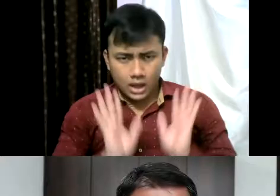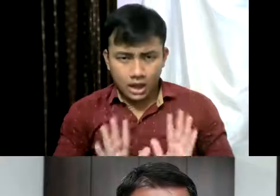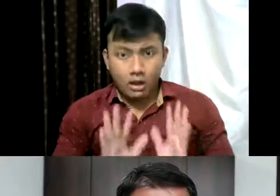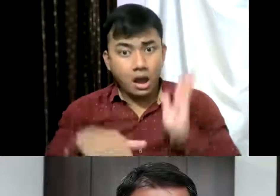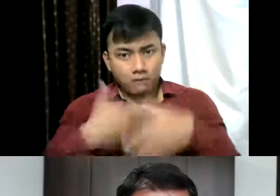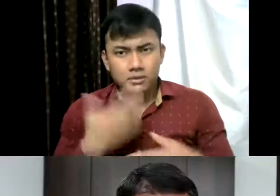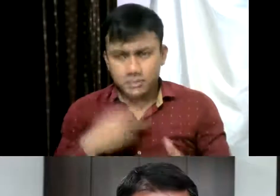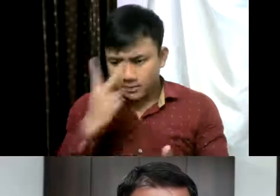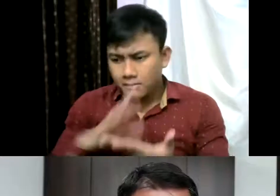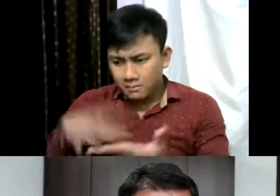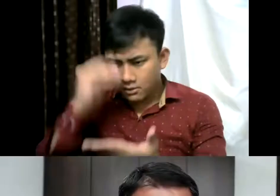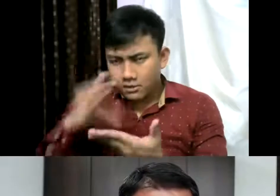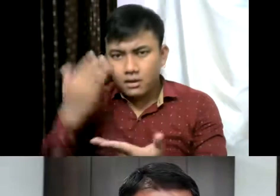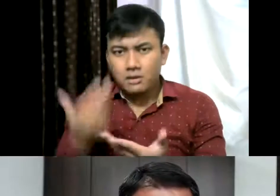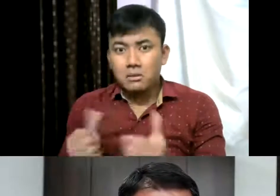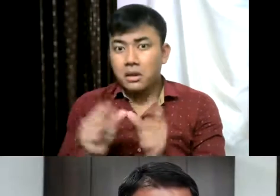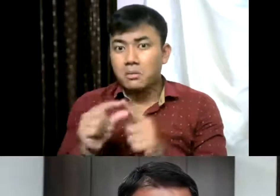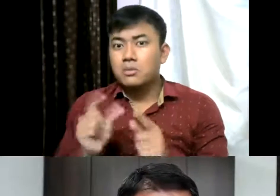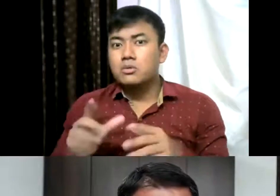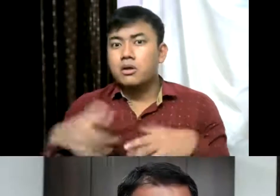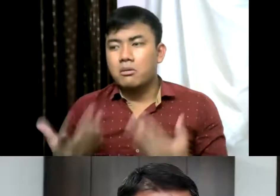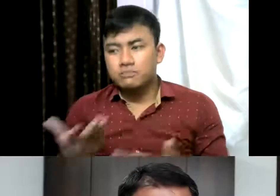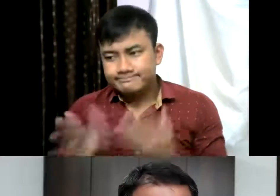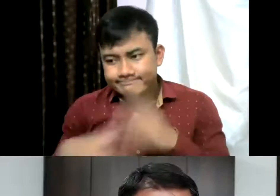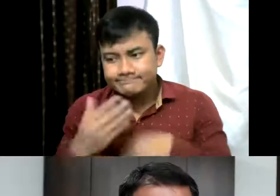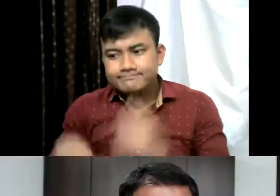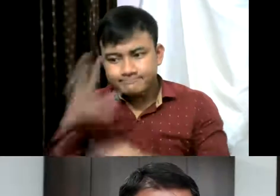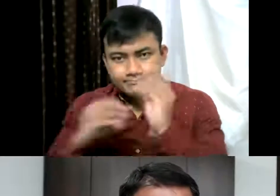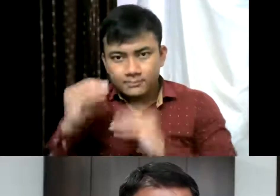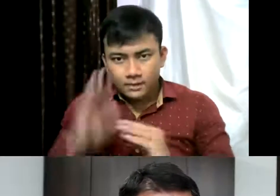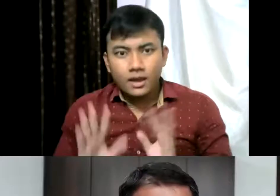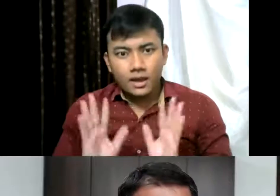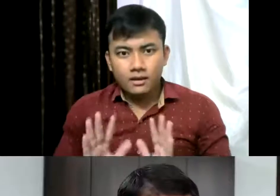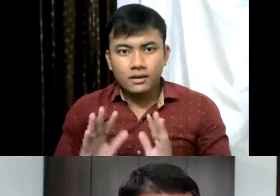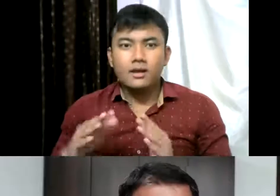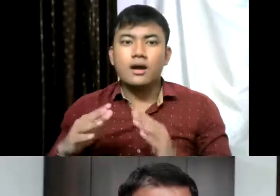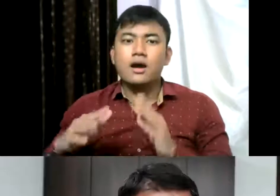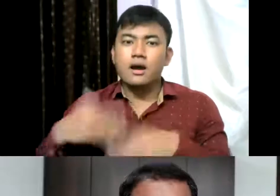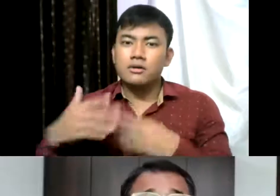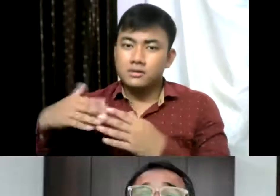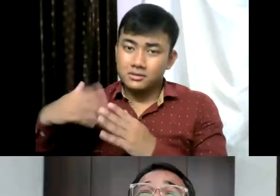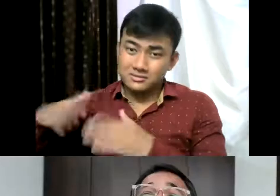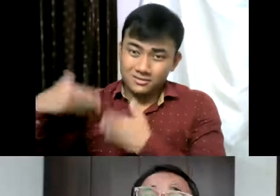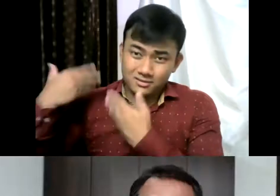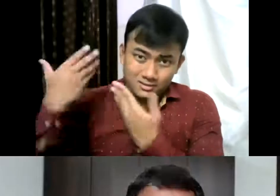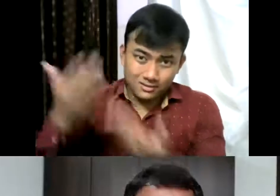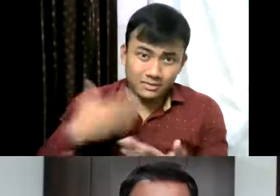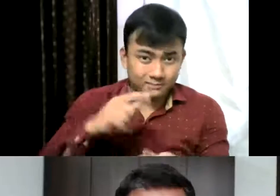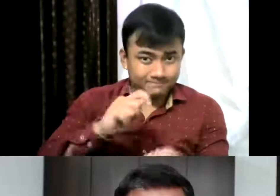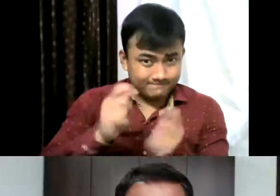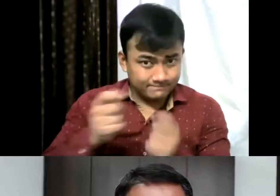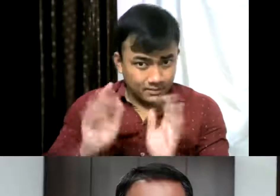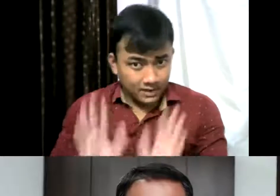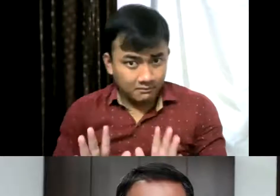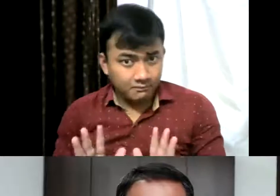sexuality, right? And I am a very old gay man, so come from a generation of shifting from Orkut to Facebook. So that era of